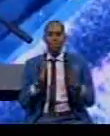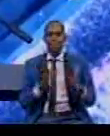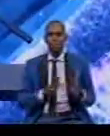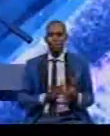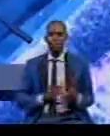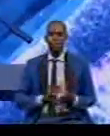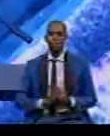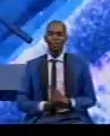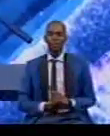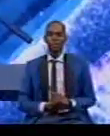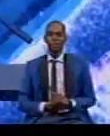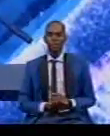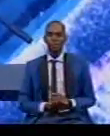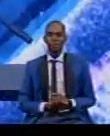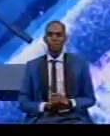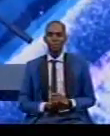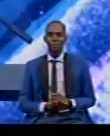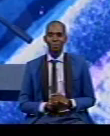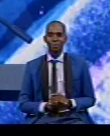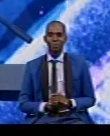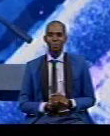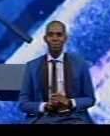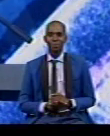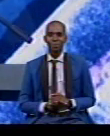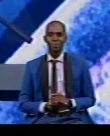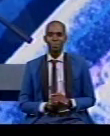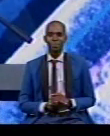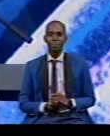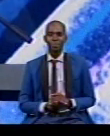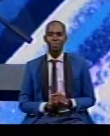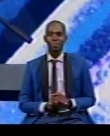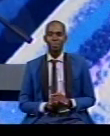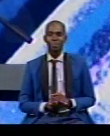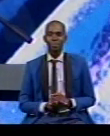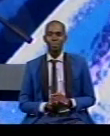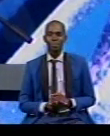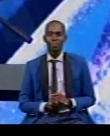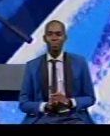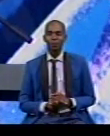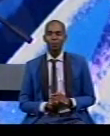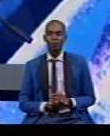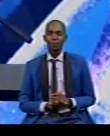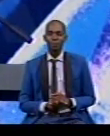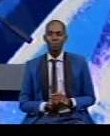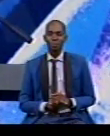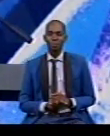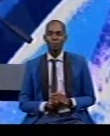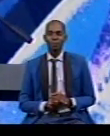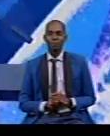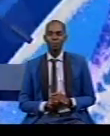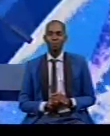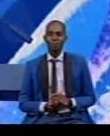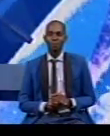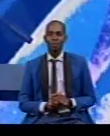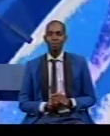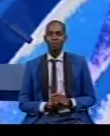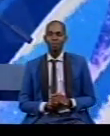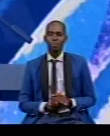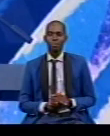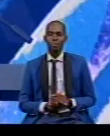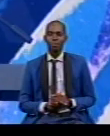Final E. We've dealt with M. It's the miracle of